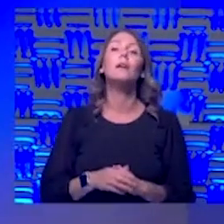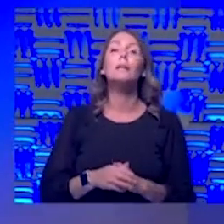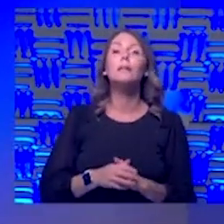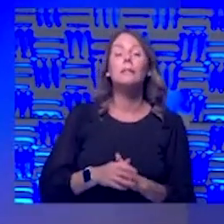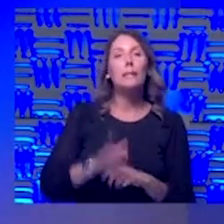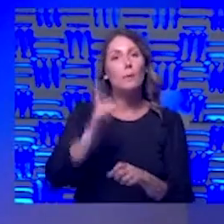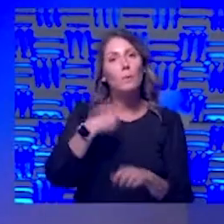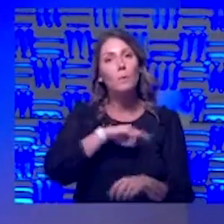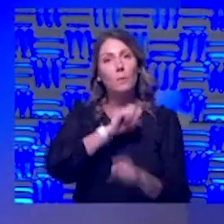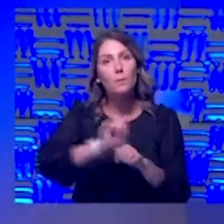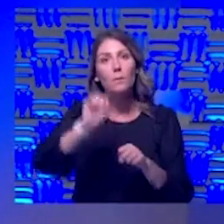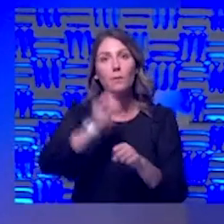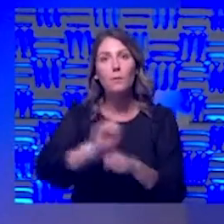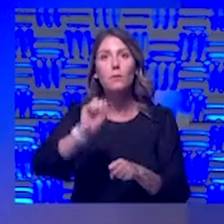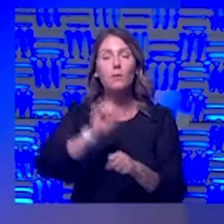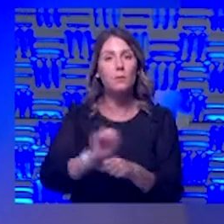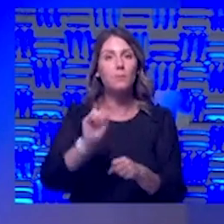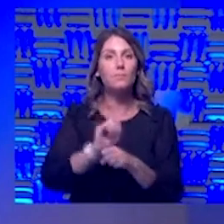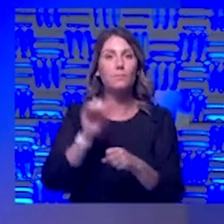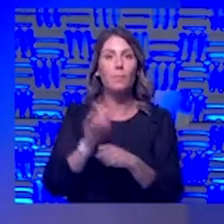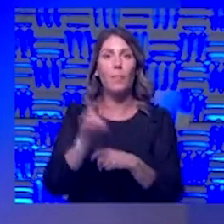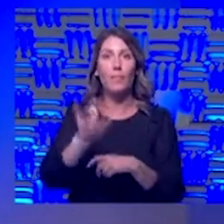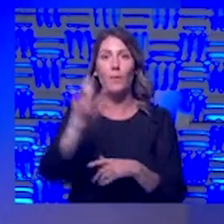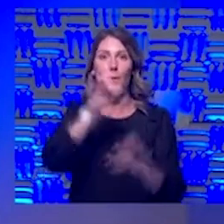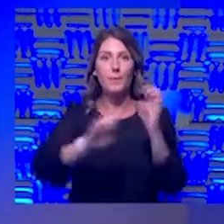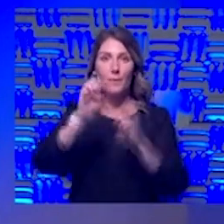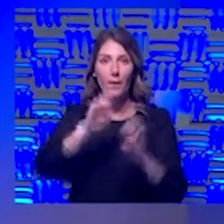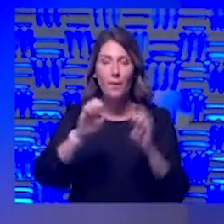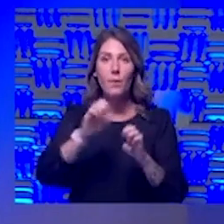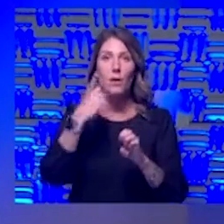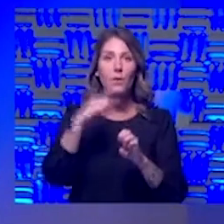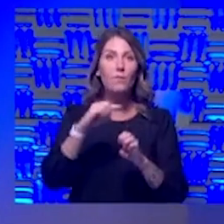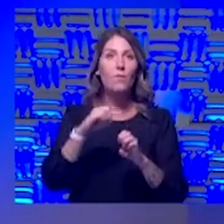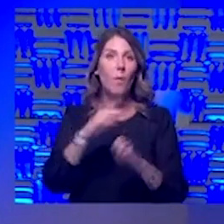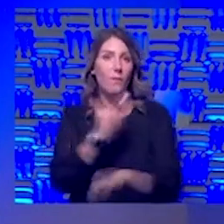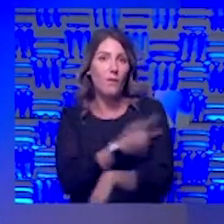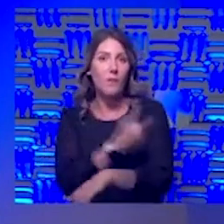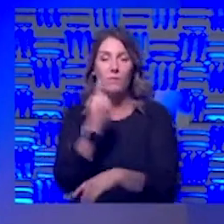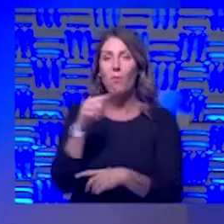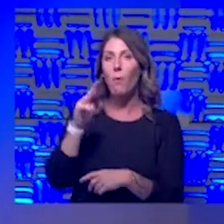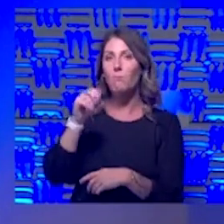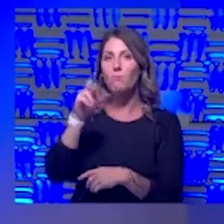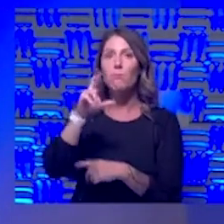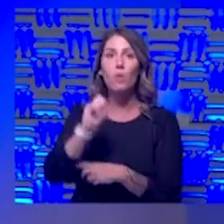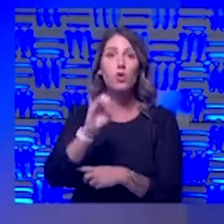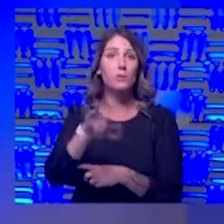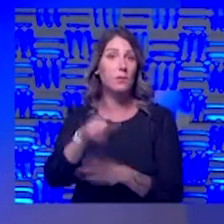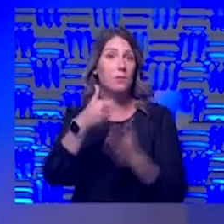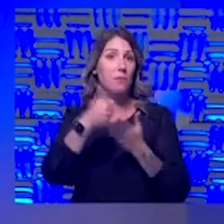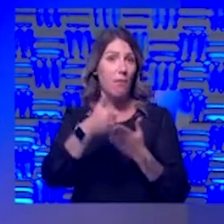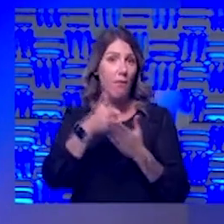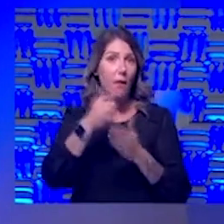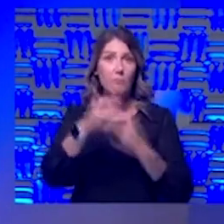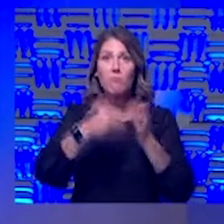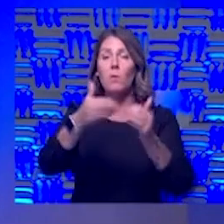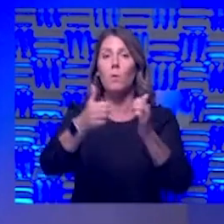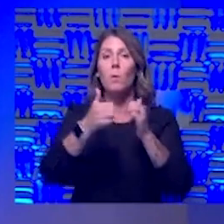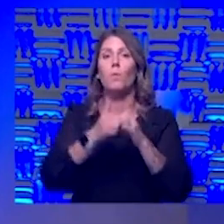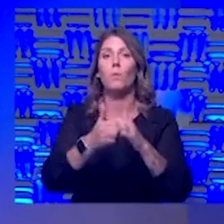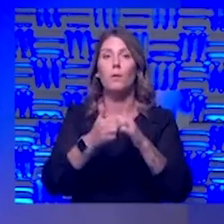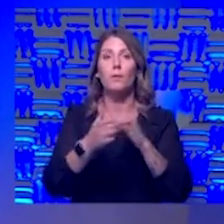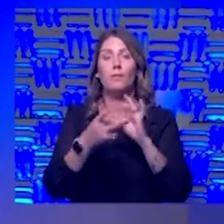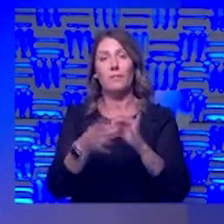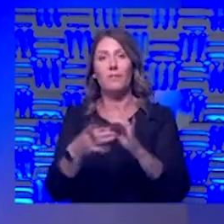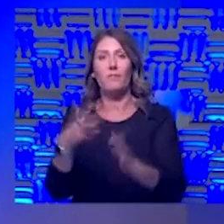being piggybacked, that was being evaluated for the vaccines for MERS. So I think that has helped going along with the vaccine. It's